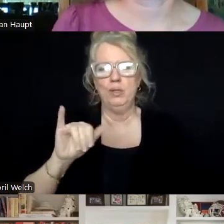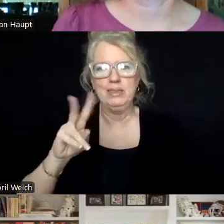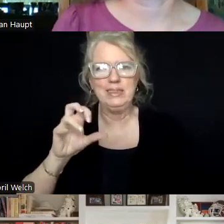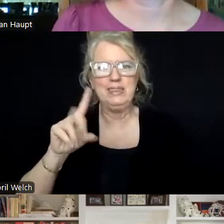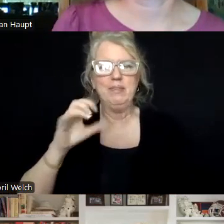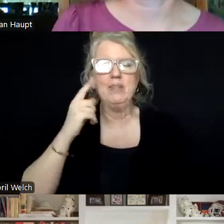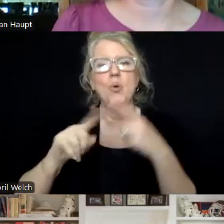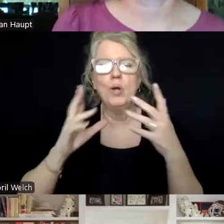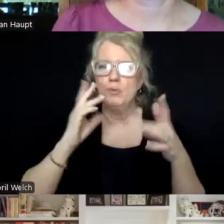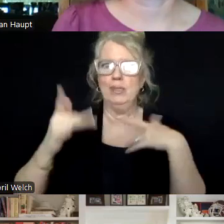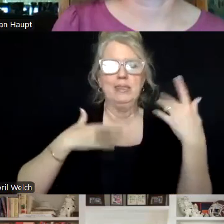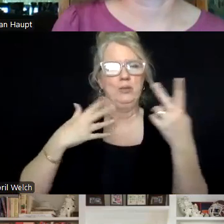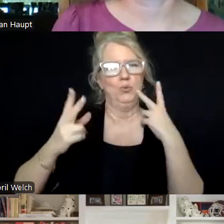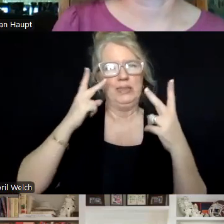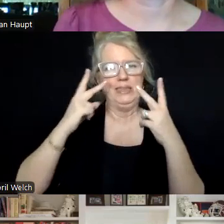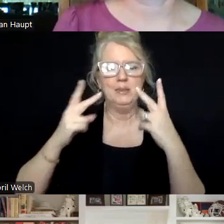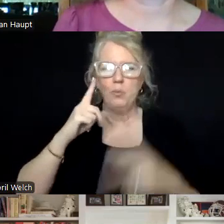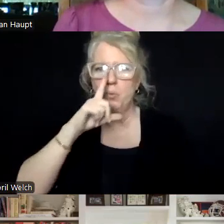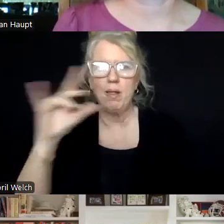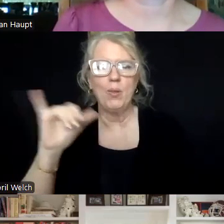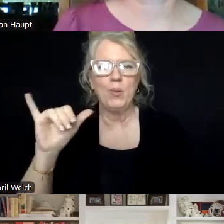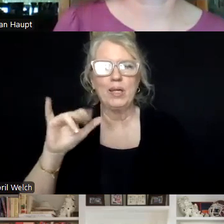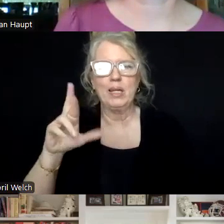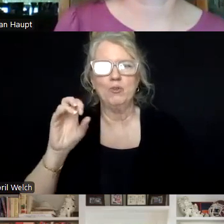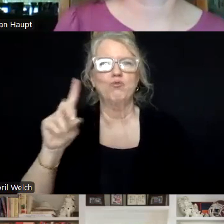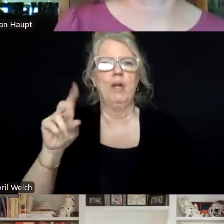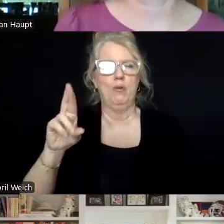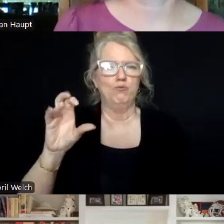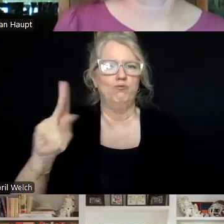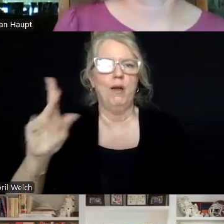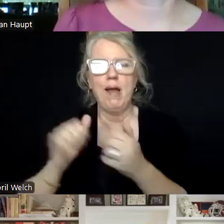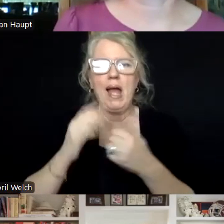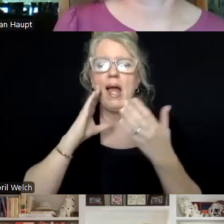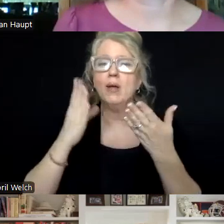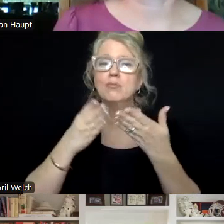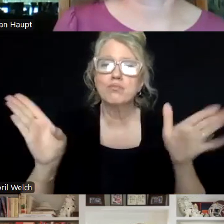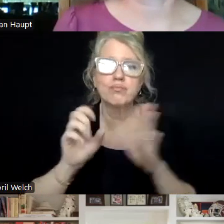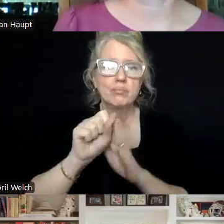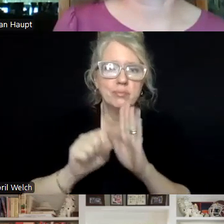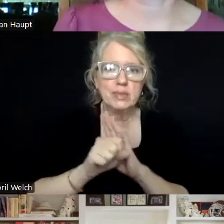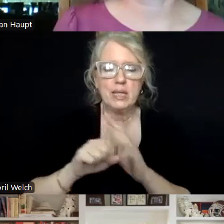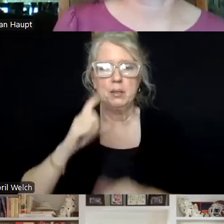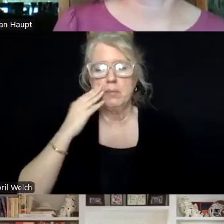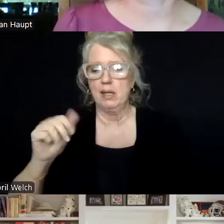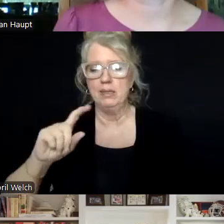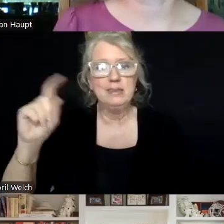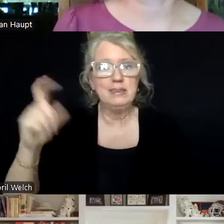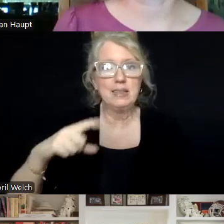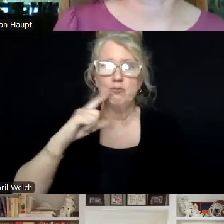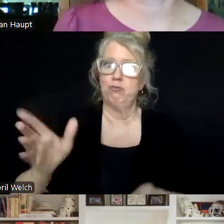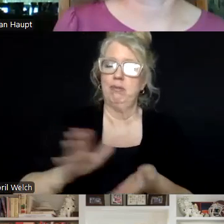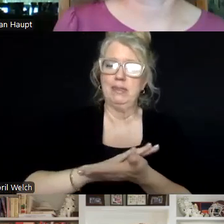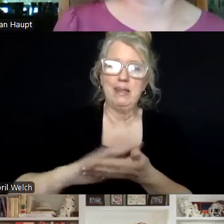excited to see what that's going to look like at Round Rock, and then how we're going to be able to use it across the state, because Texas has really done a nice